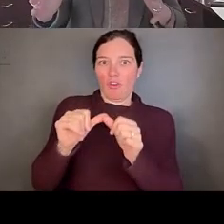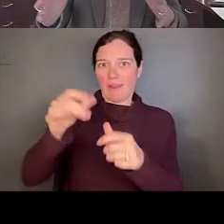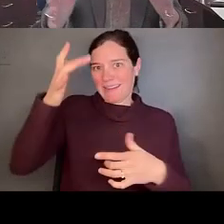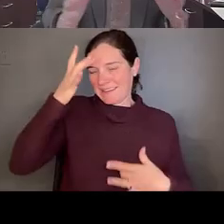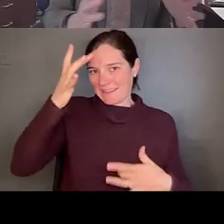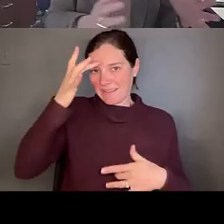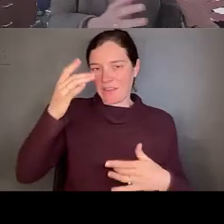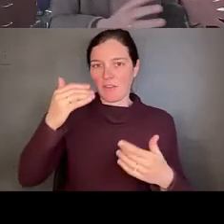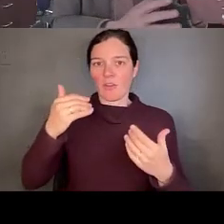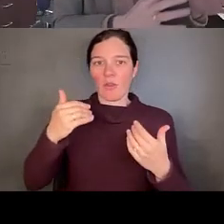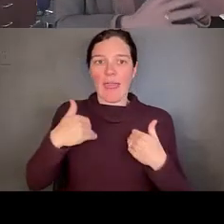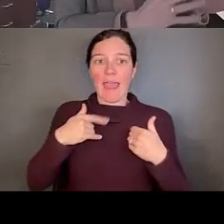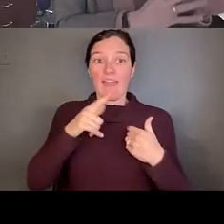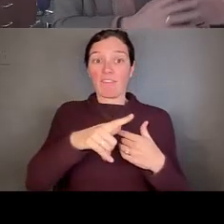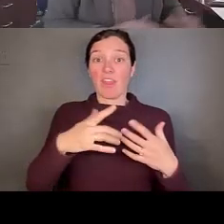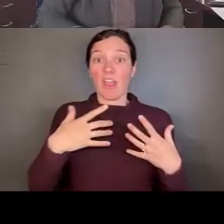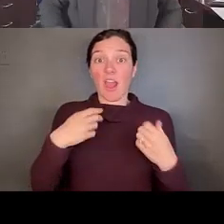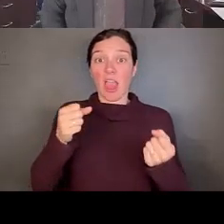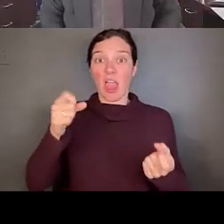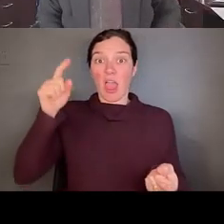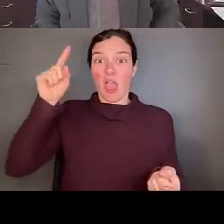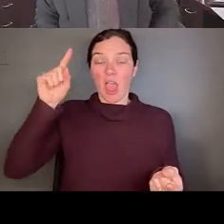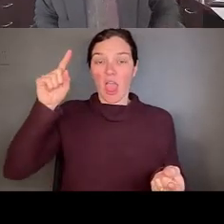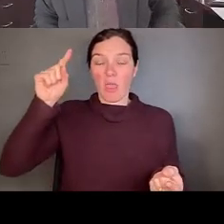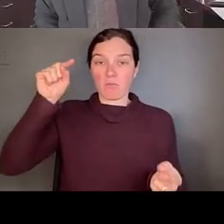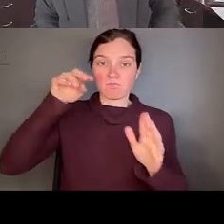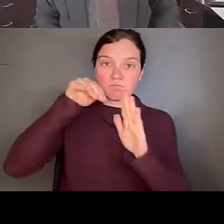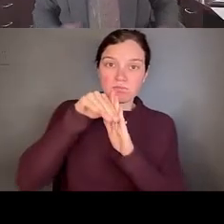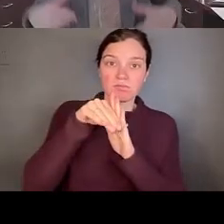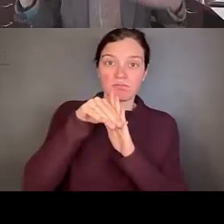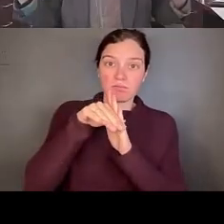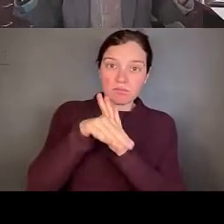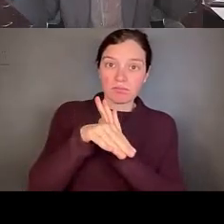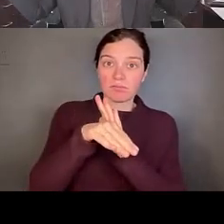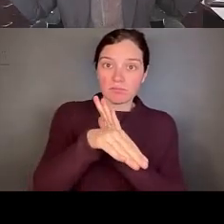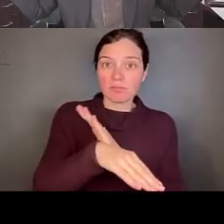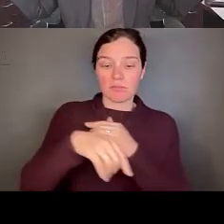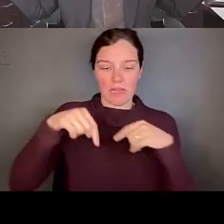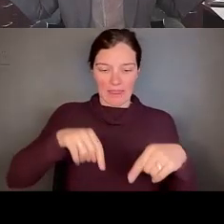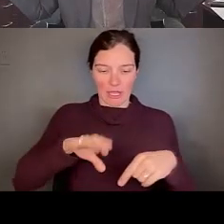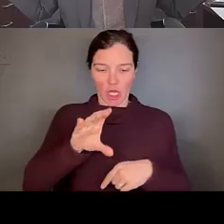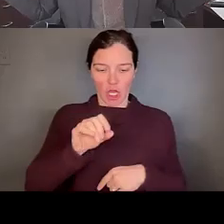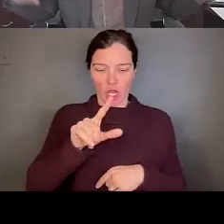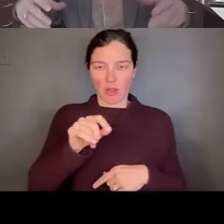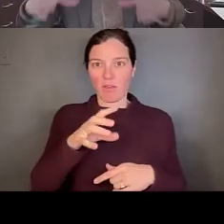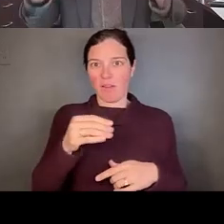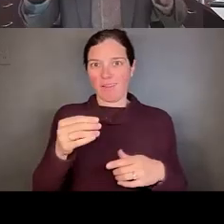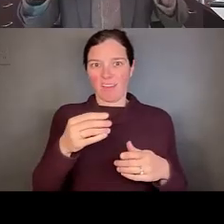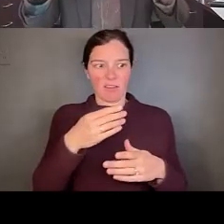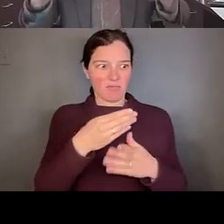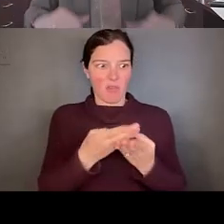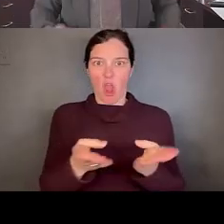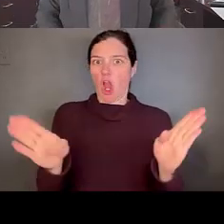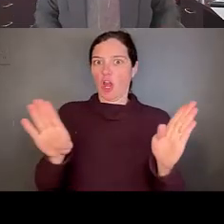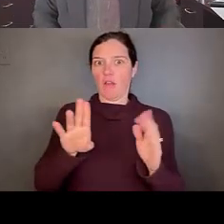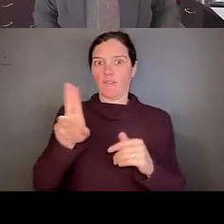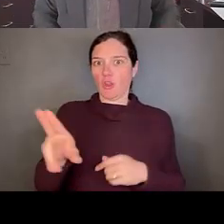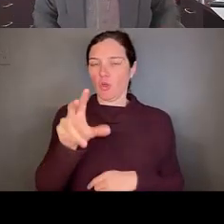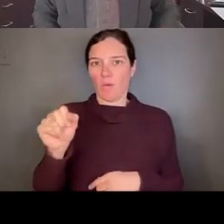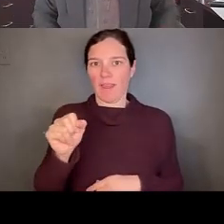this degradation in health of our population here in Colorado and all across the nation in